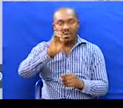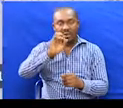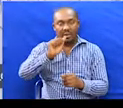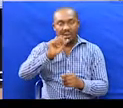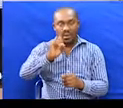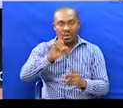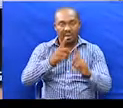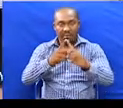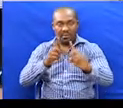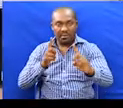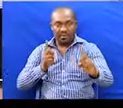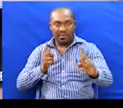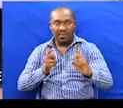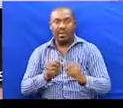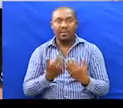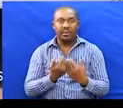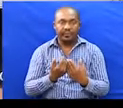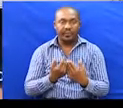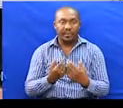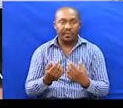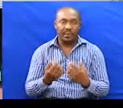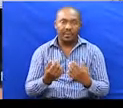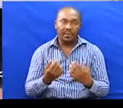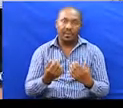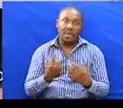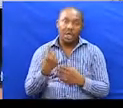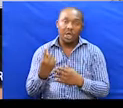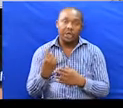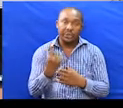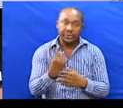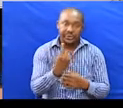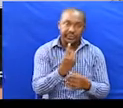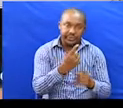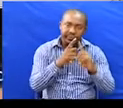Each chromosome, my dear student, each chromosome,